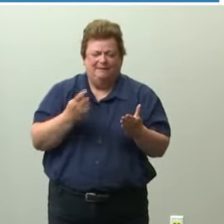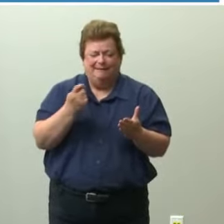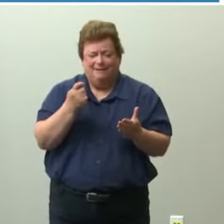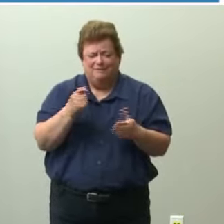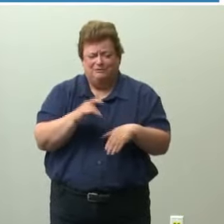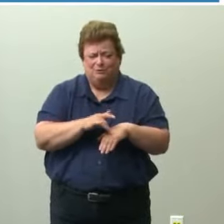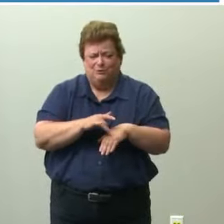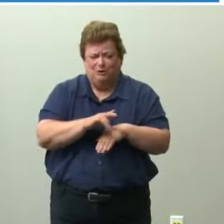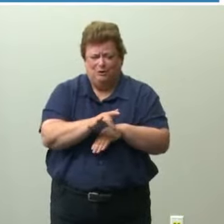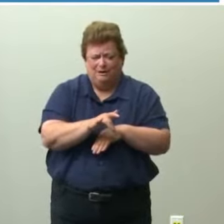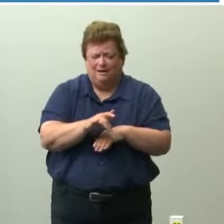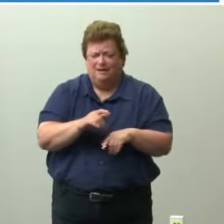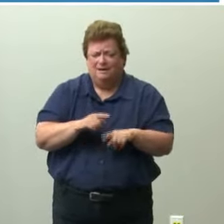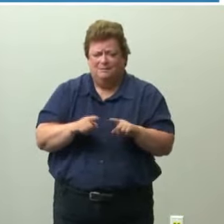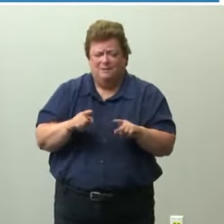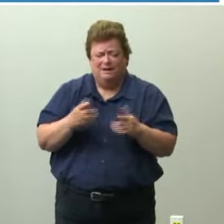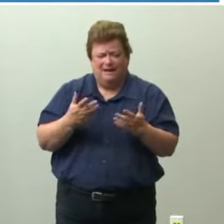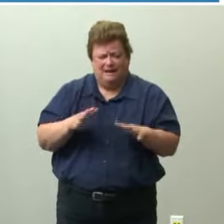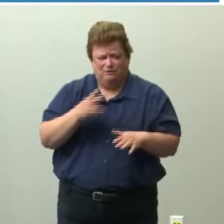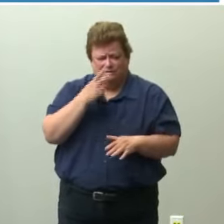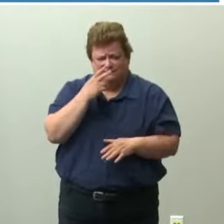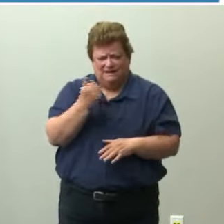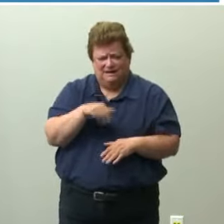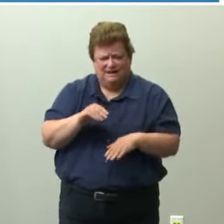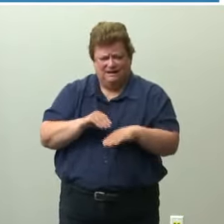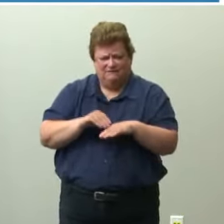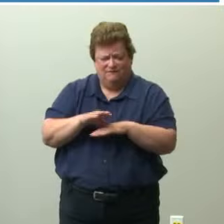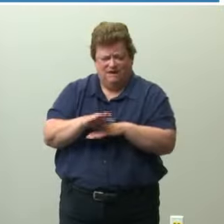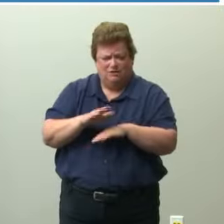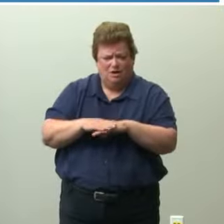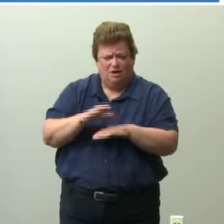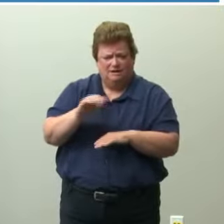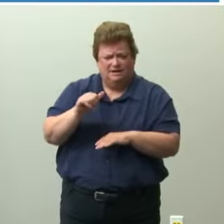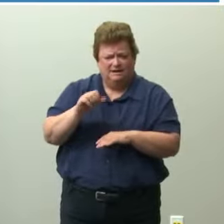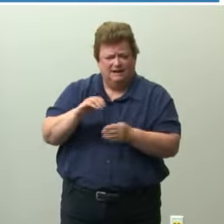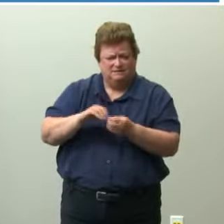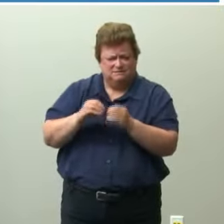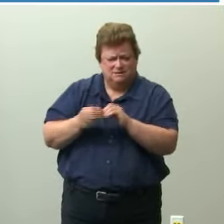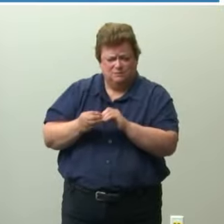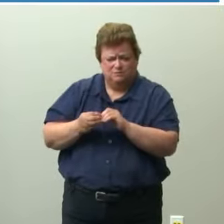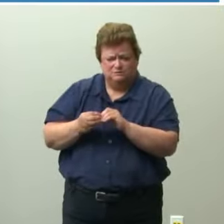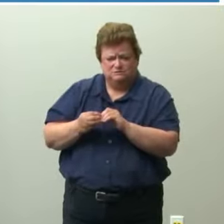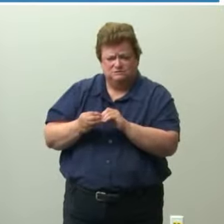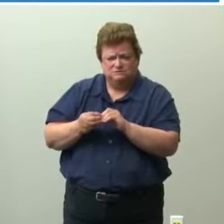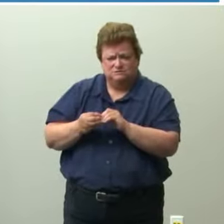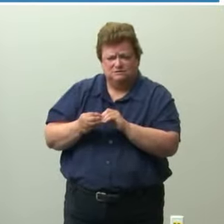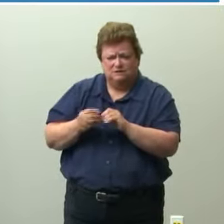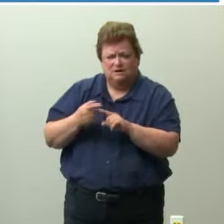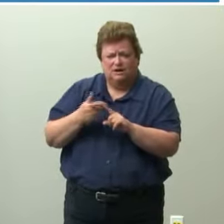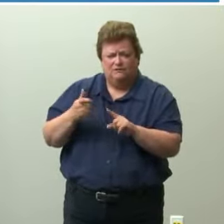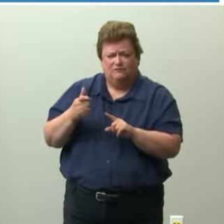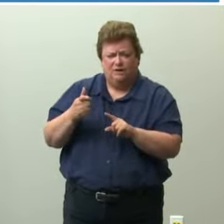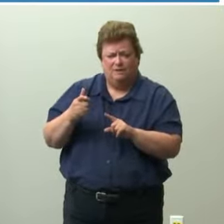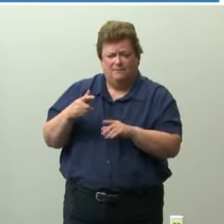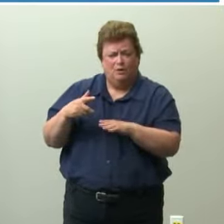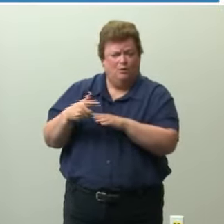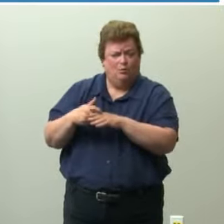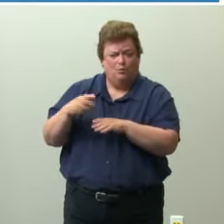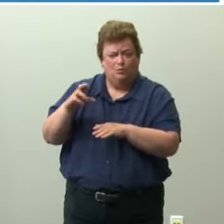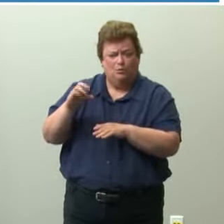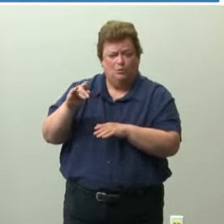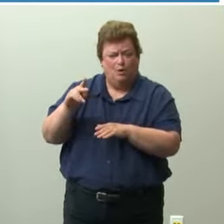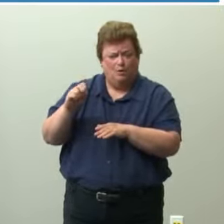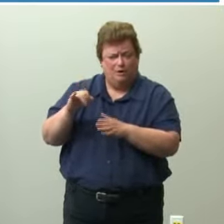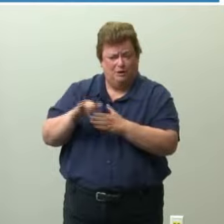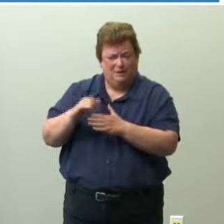but have you guys seen any effect on case numbers or anything like that from the rodeo that was in town,